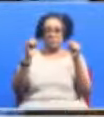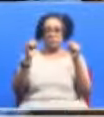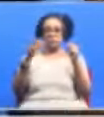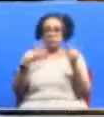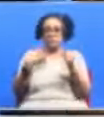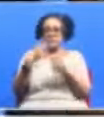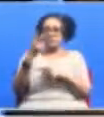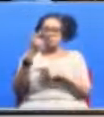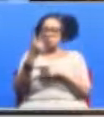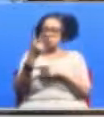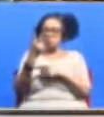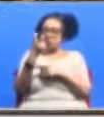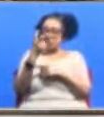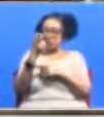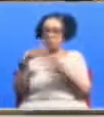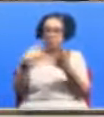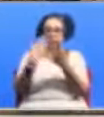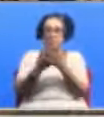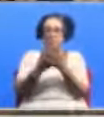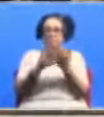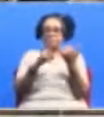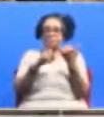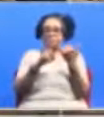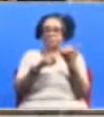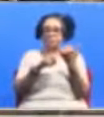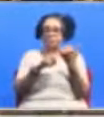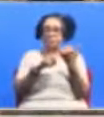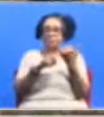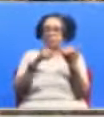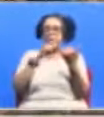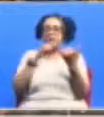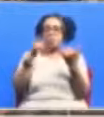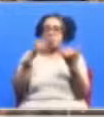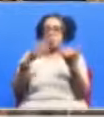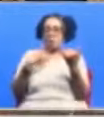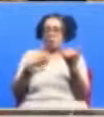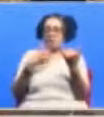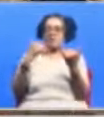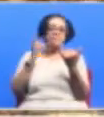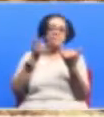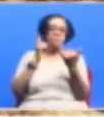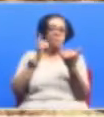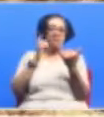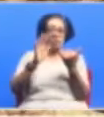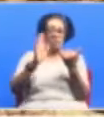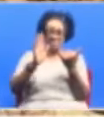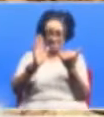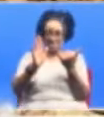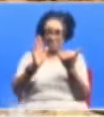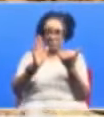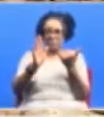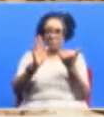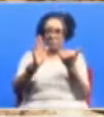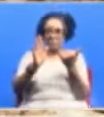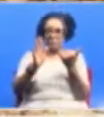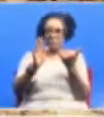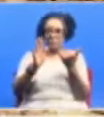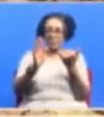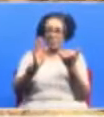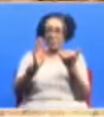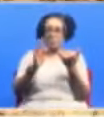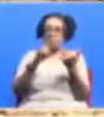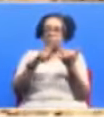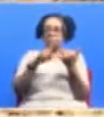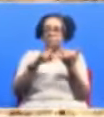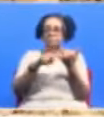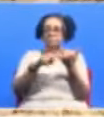were arrested. One, a middle-aged man who was found in possession of a mobile phone belonging to the missing KVDA MD